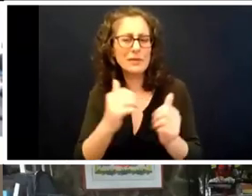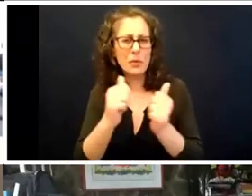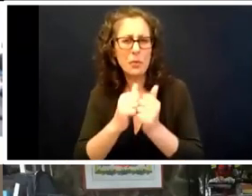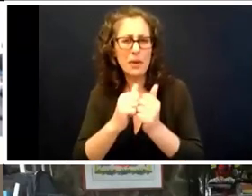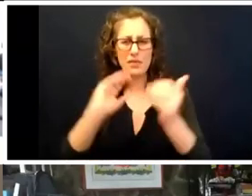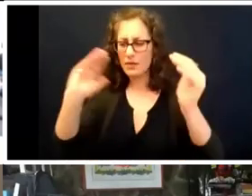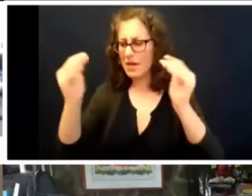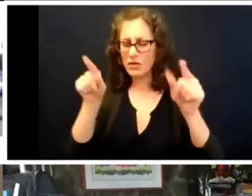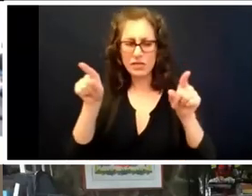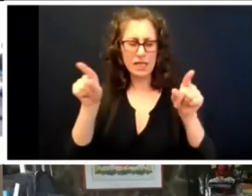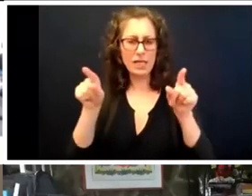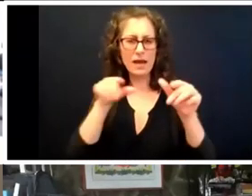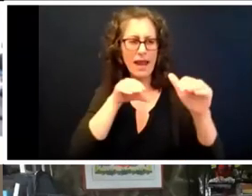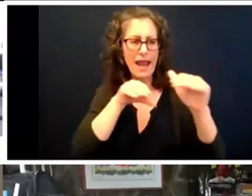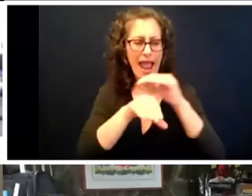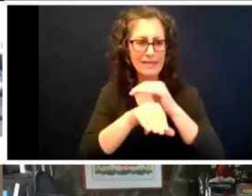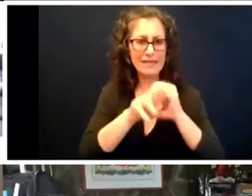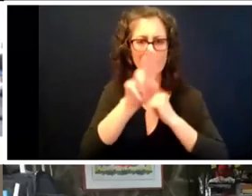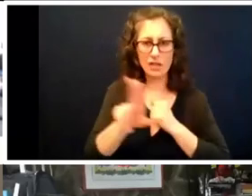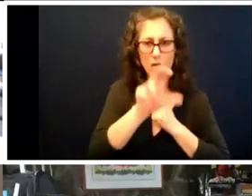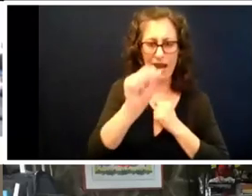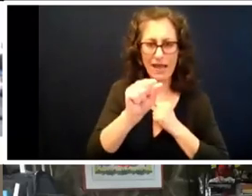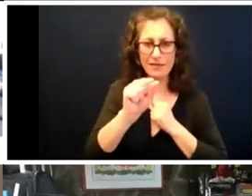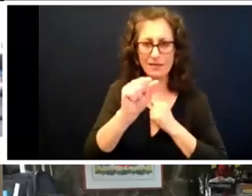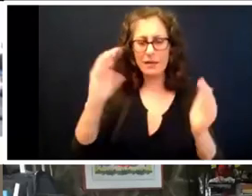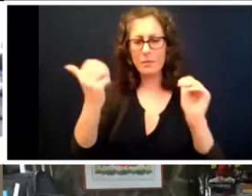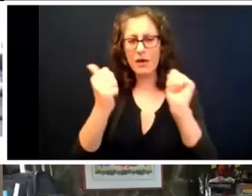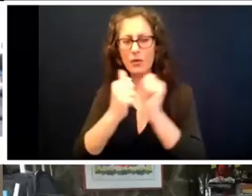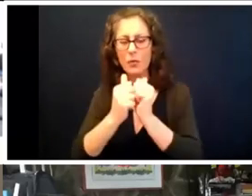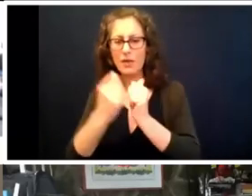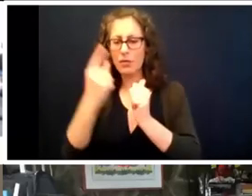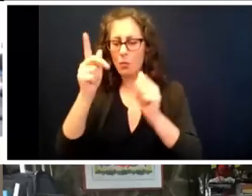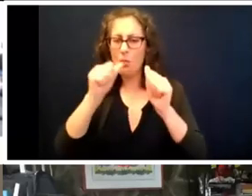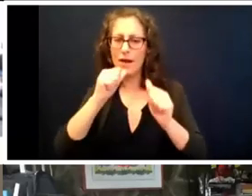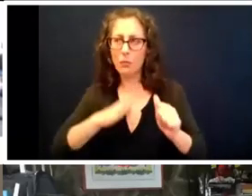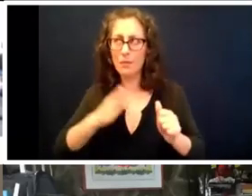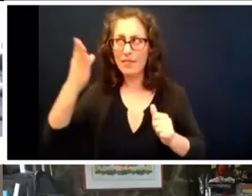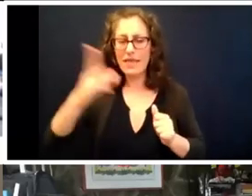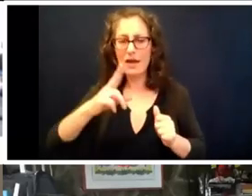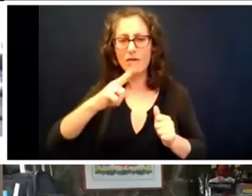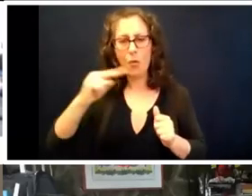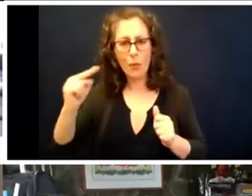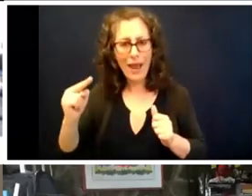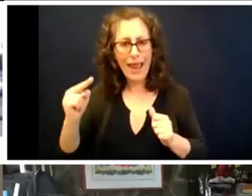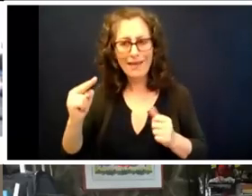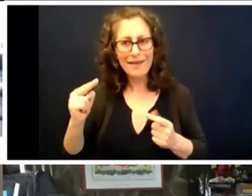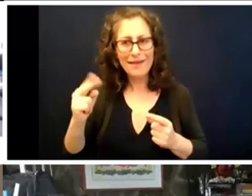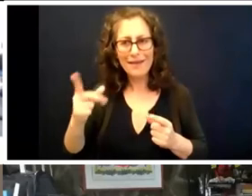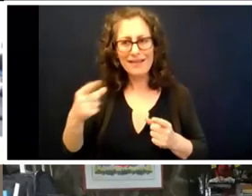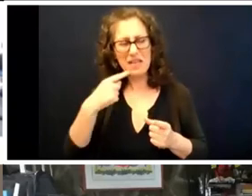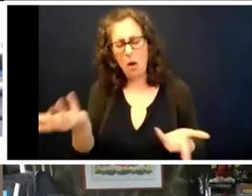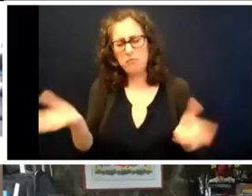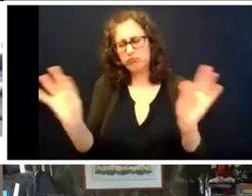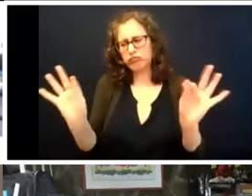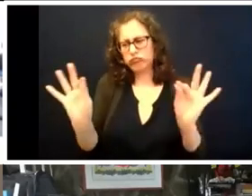juxtaposition of access to US healthcare versus the one woman who was in Norway and just like, this is no big deal. You're just going to